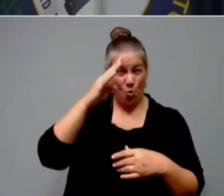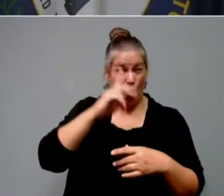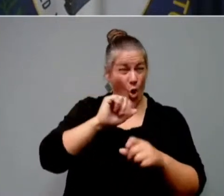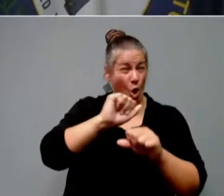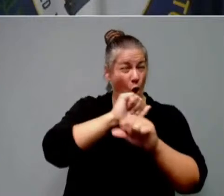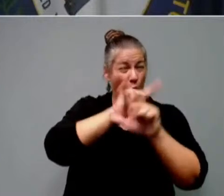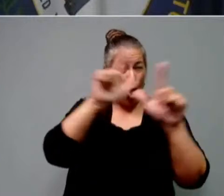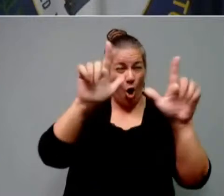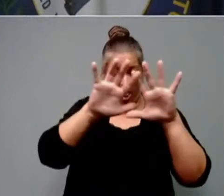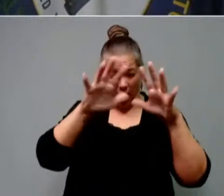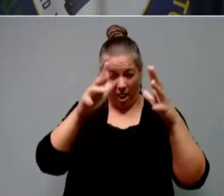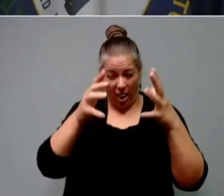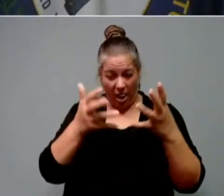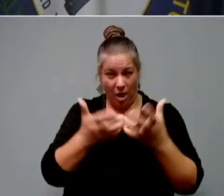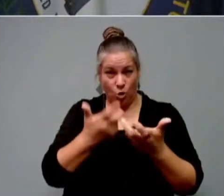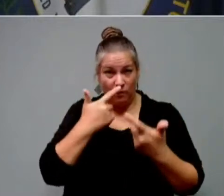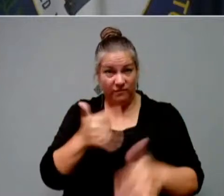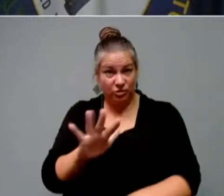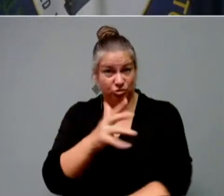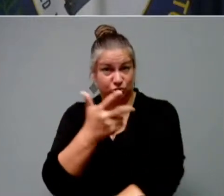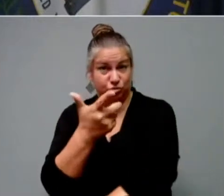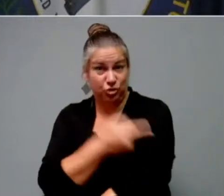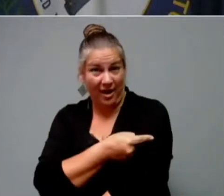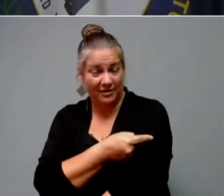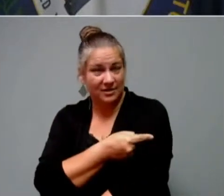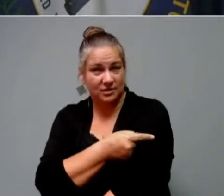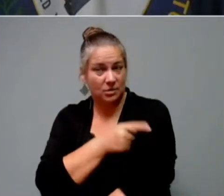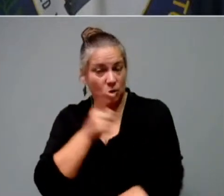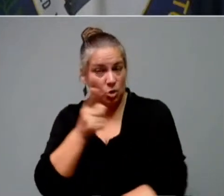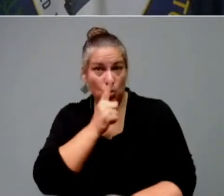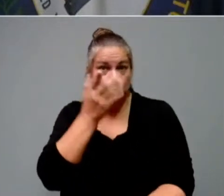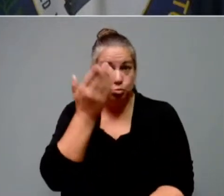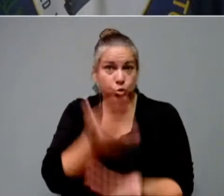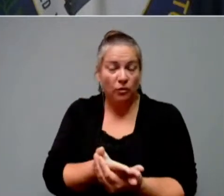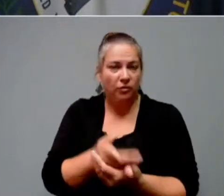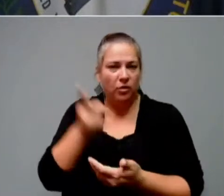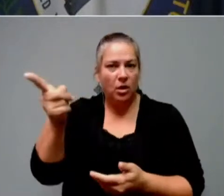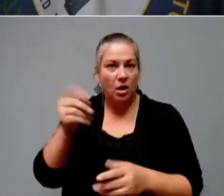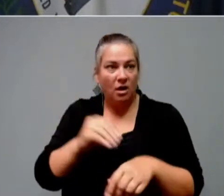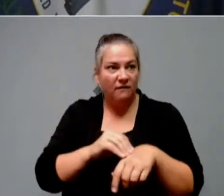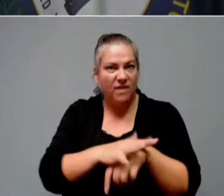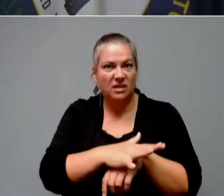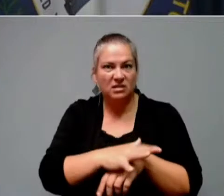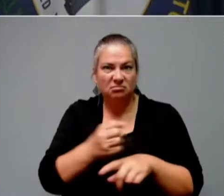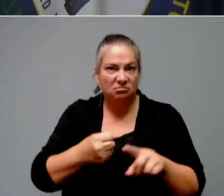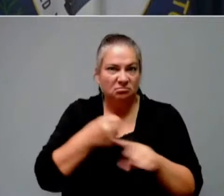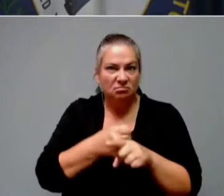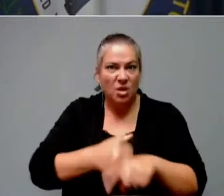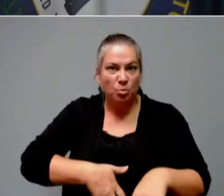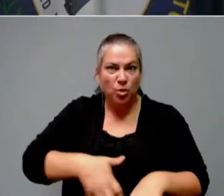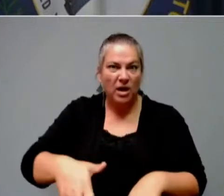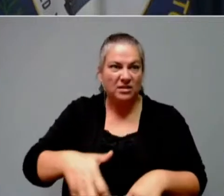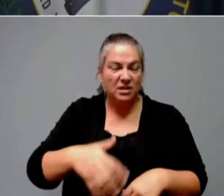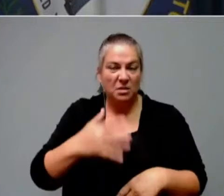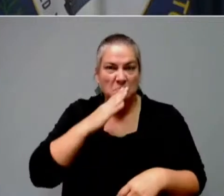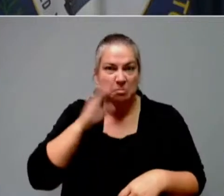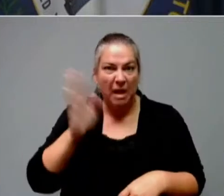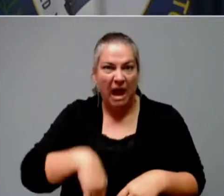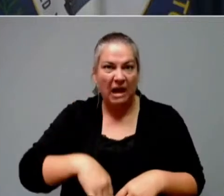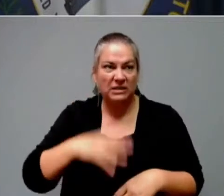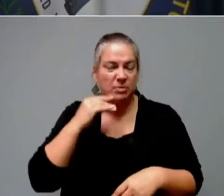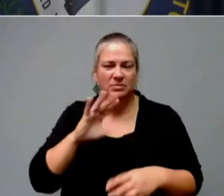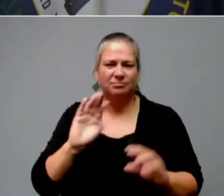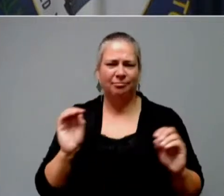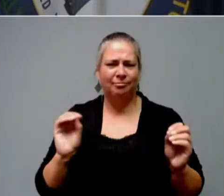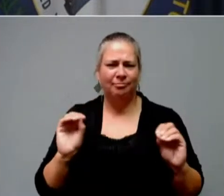vaccine that there is any adverse impact on pregnancy. In fact, what there's a lot of evidence about is if you